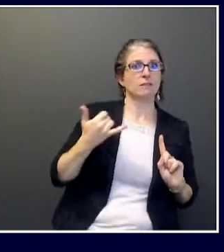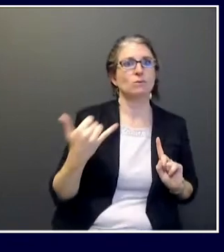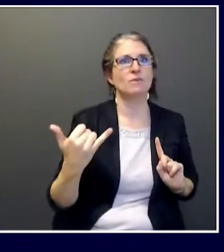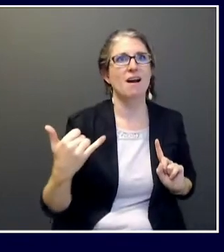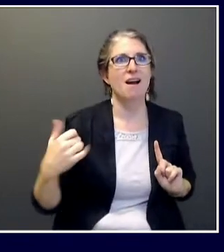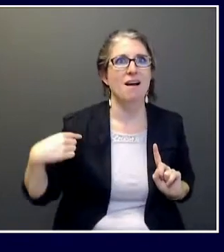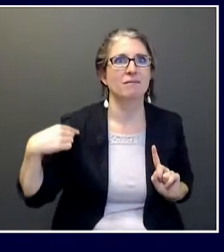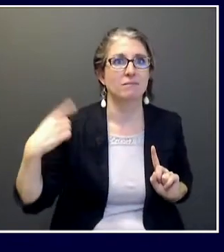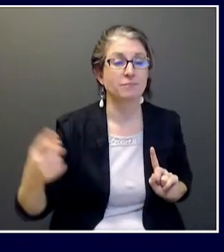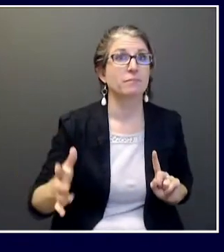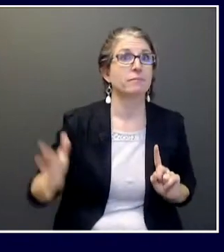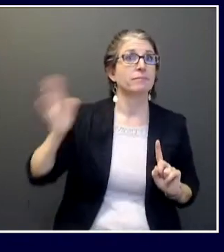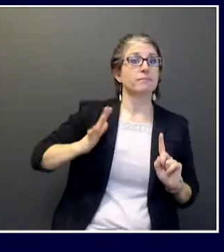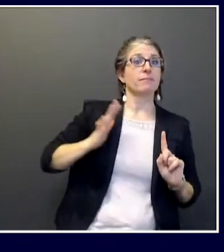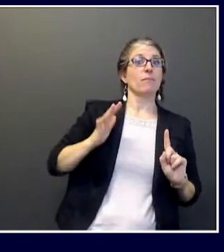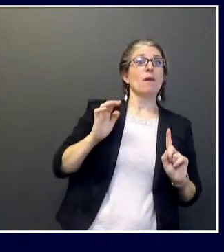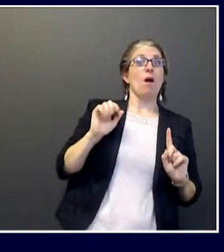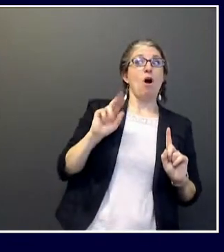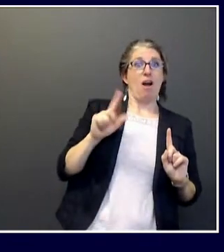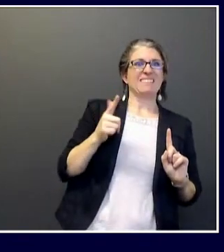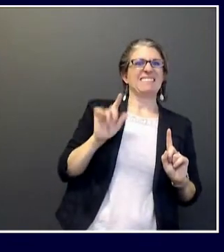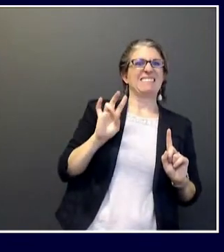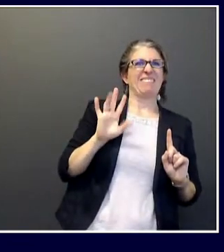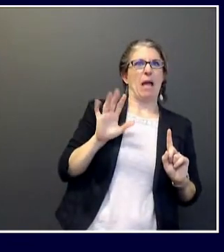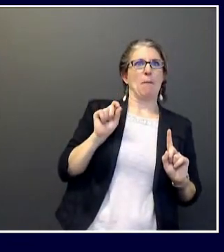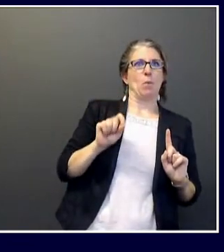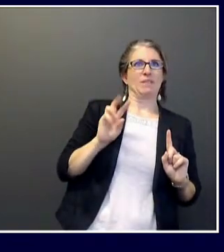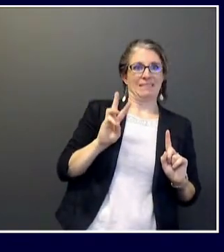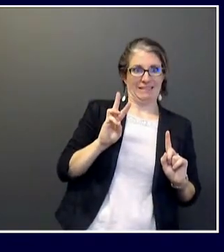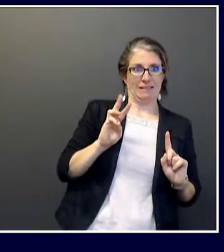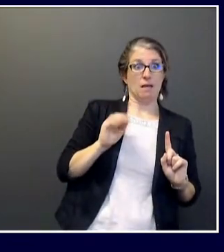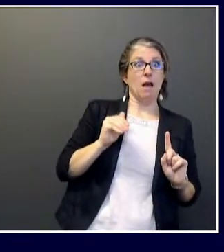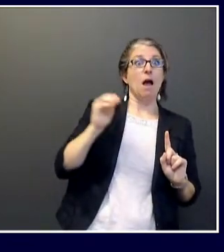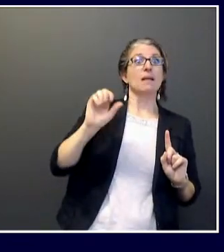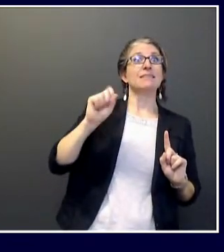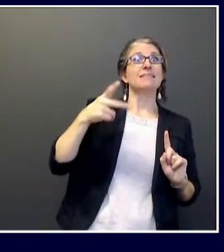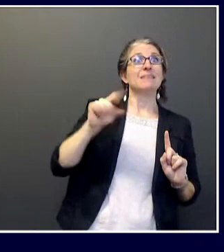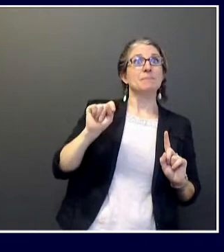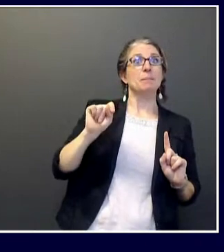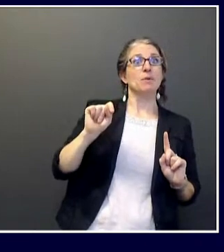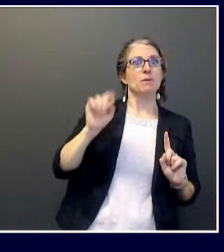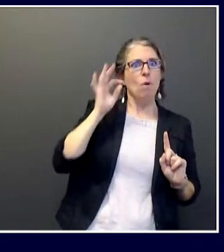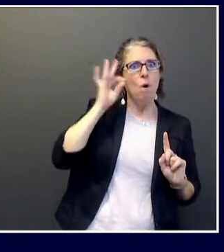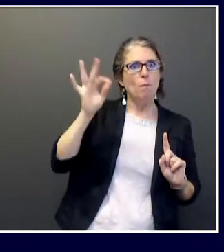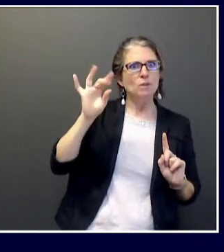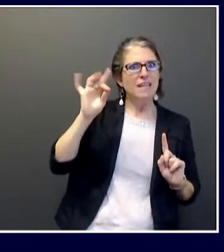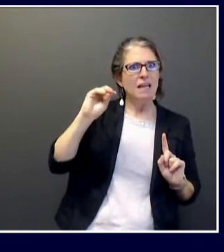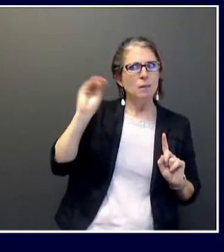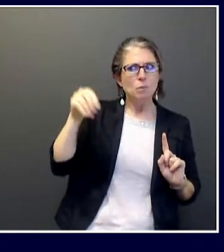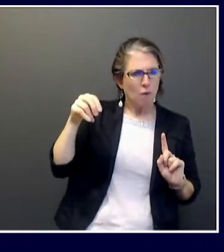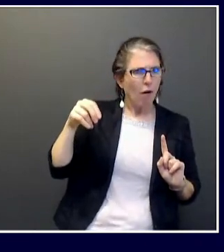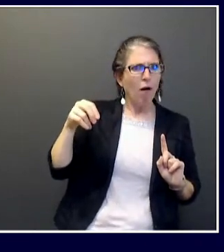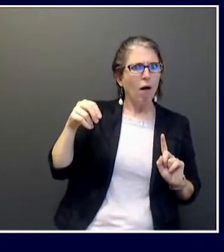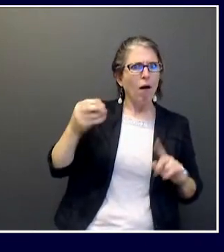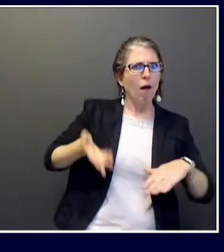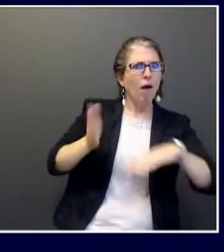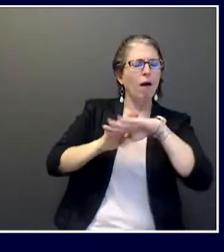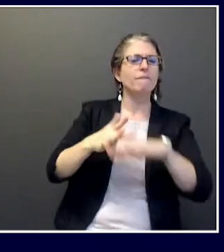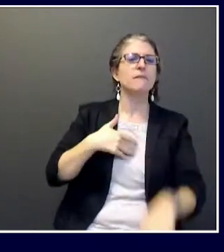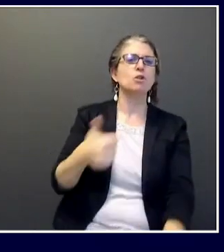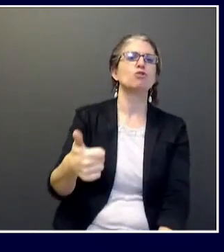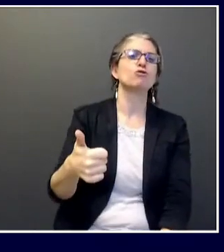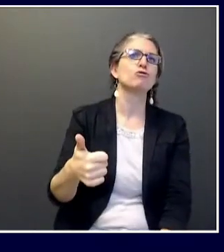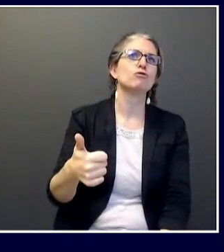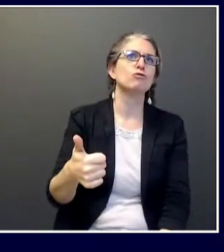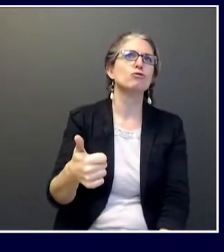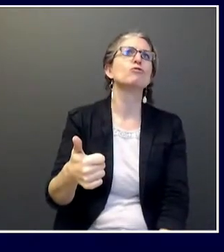the increase in vaccination rate for all adults in Maine, which is progress. We do see the variation in counties continue.